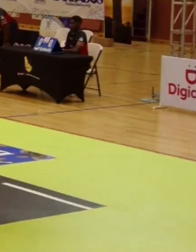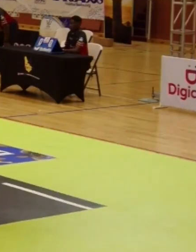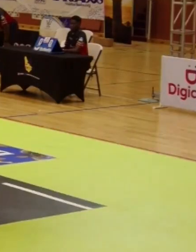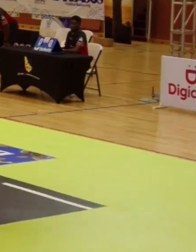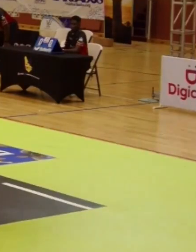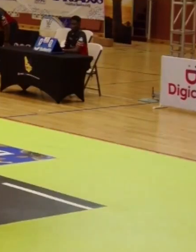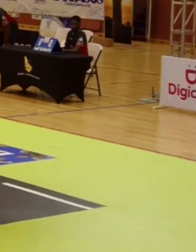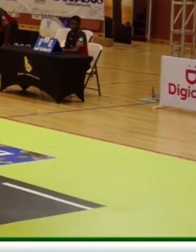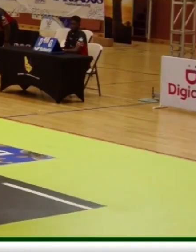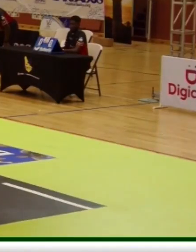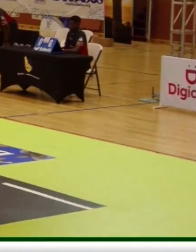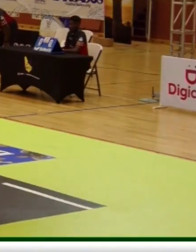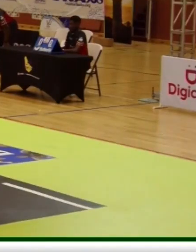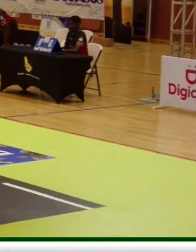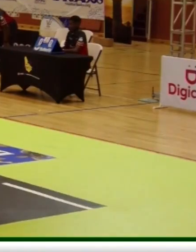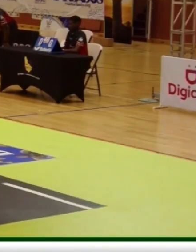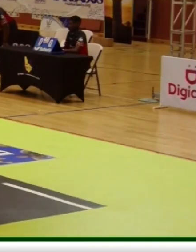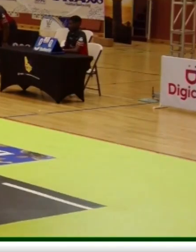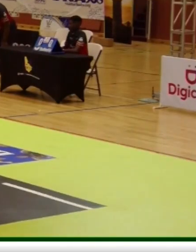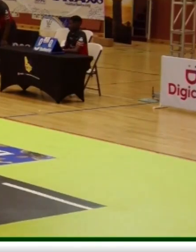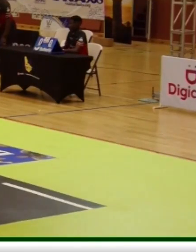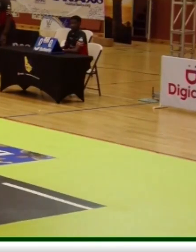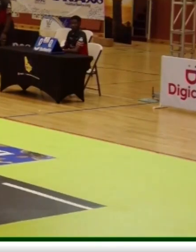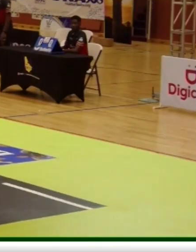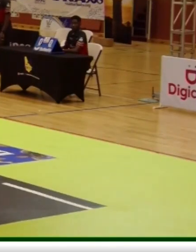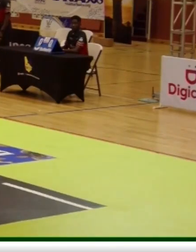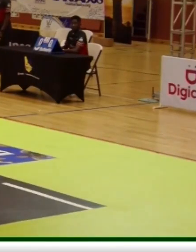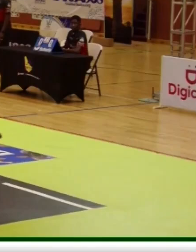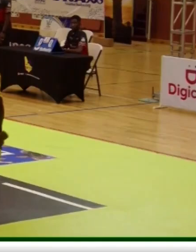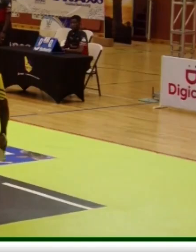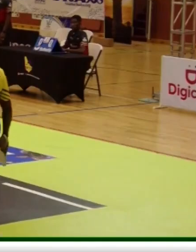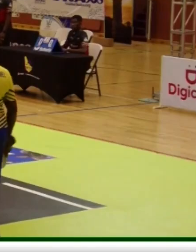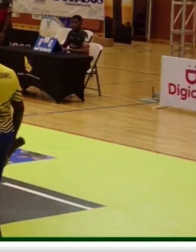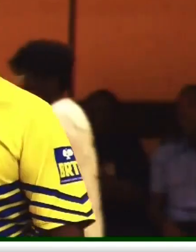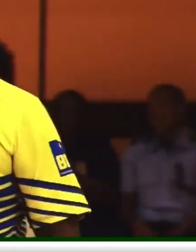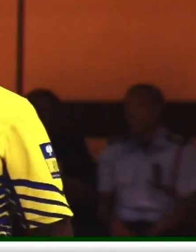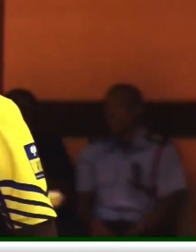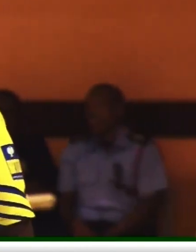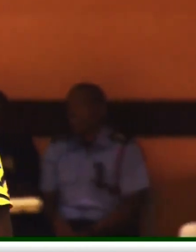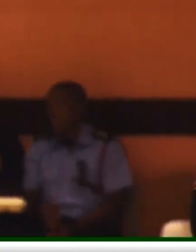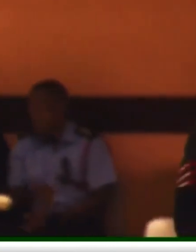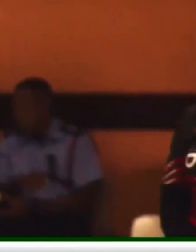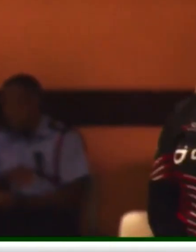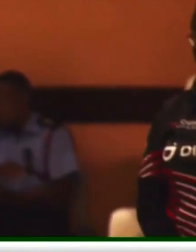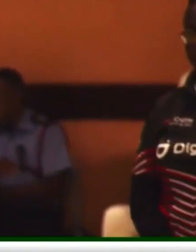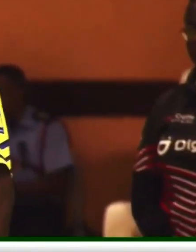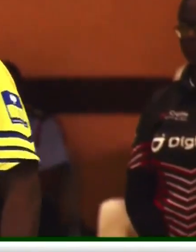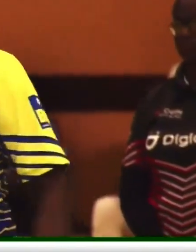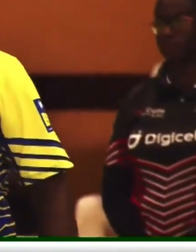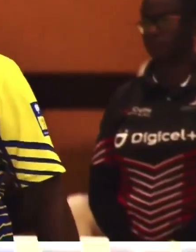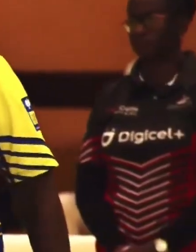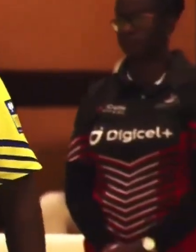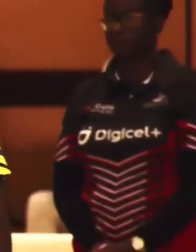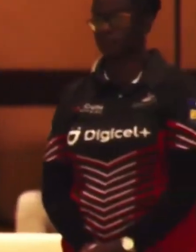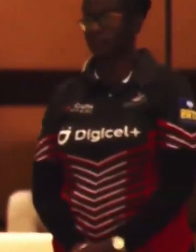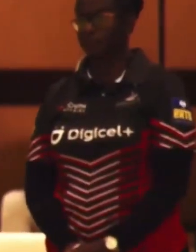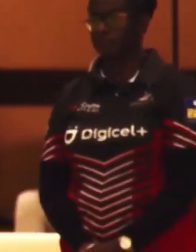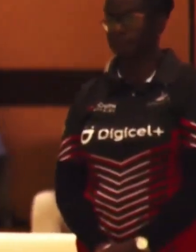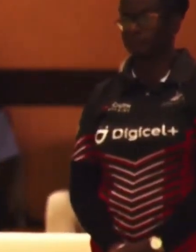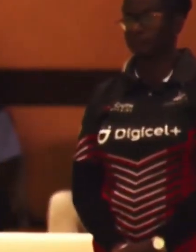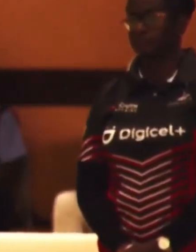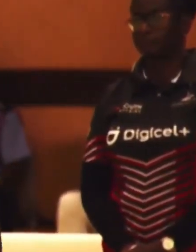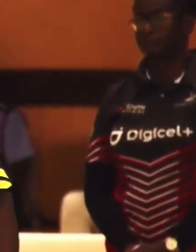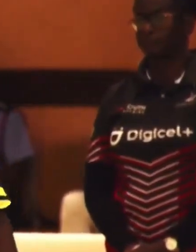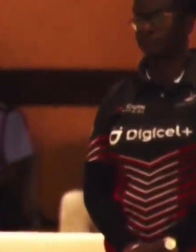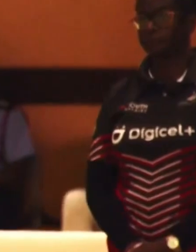Over the course of the next 9 weeks, the island's best players will contest the 2024 edition of the biggest road tennis tournament in